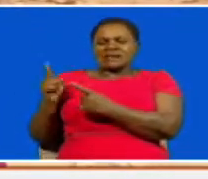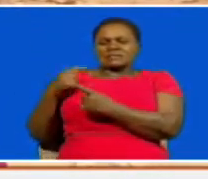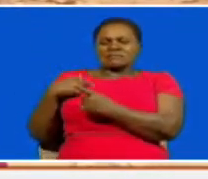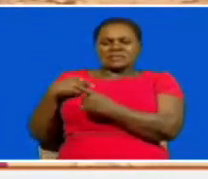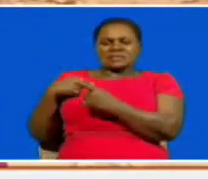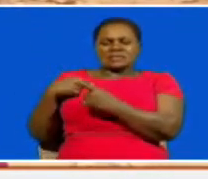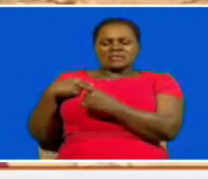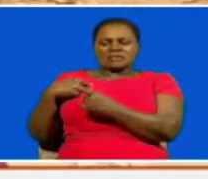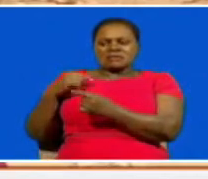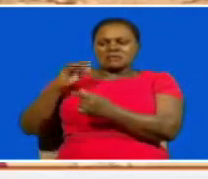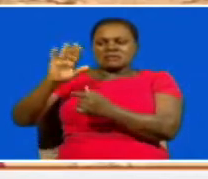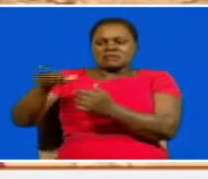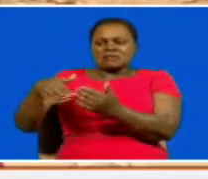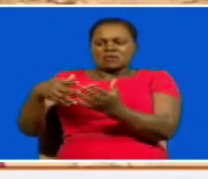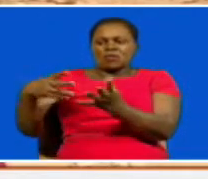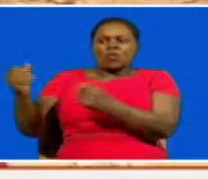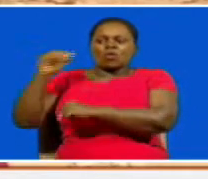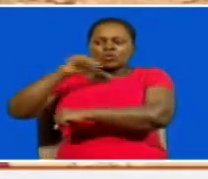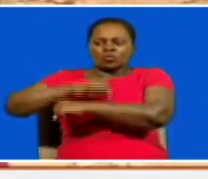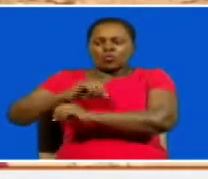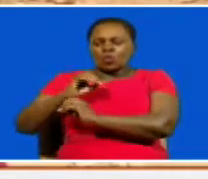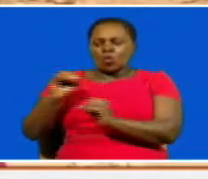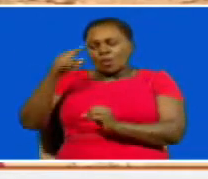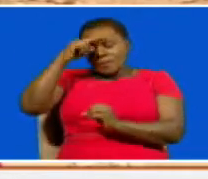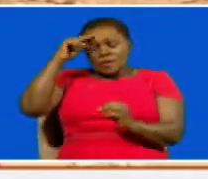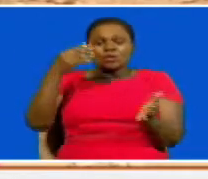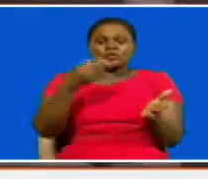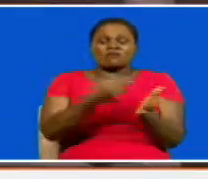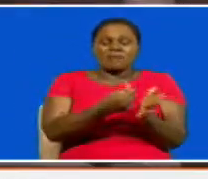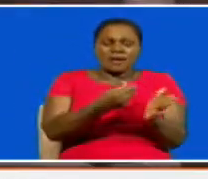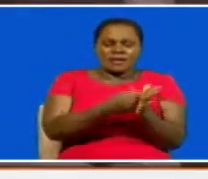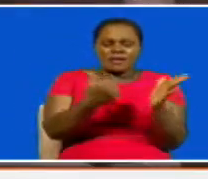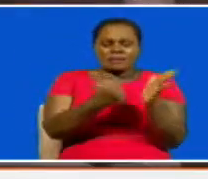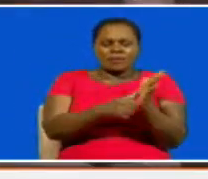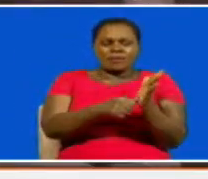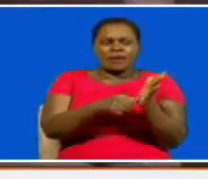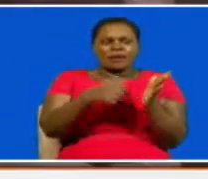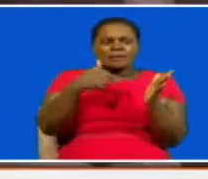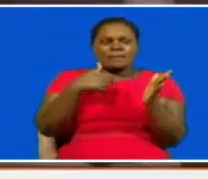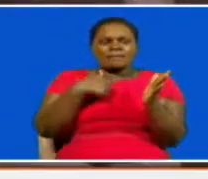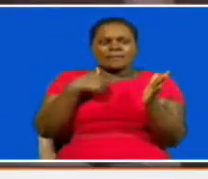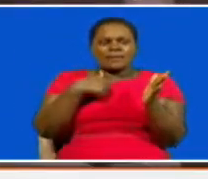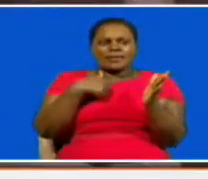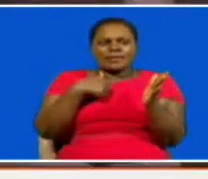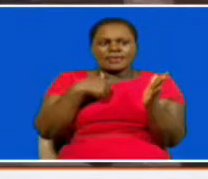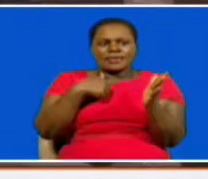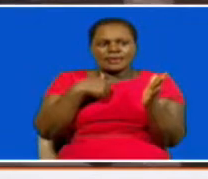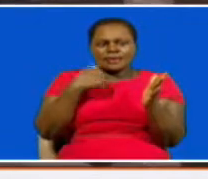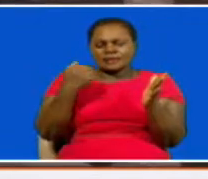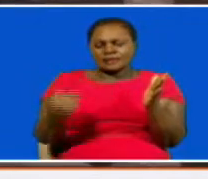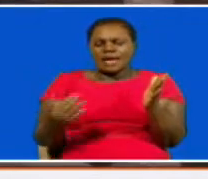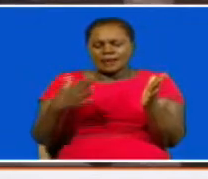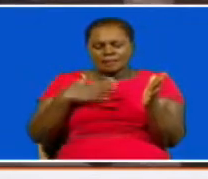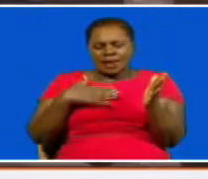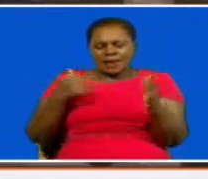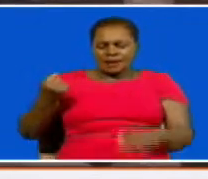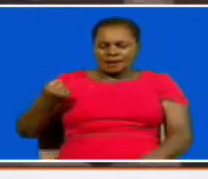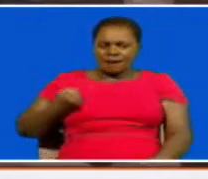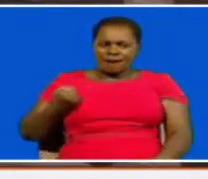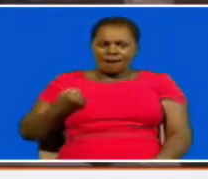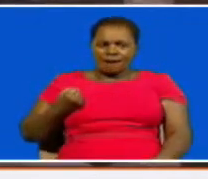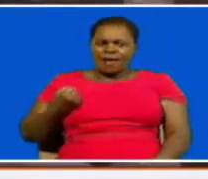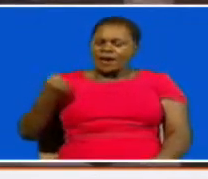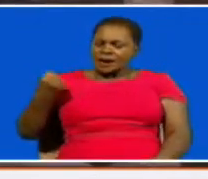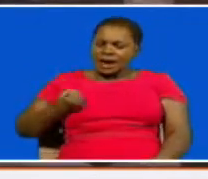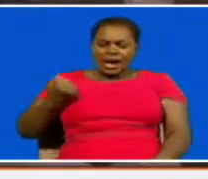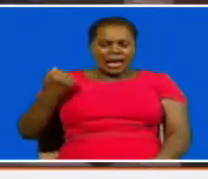sikuweza kwa sababu ya pesa karo. Naweza kuathiri sana kwa sababu huyu ni mtoto wa kisichana, na mtoto